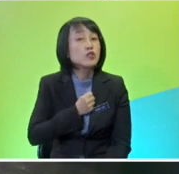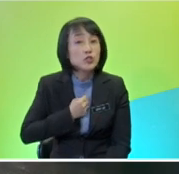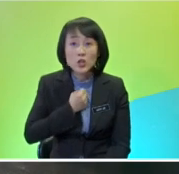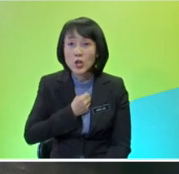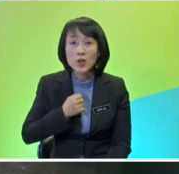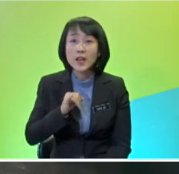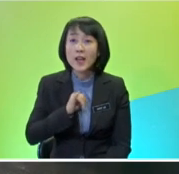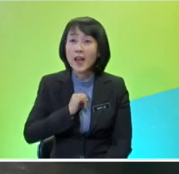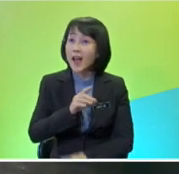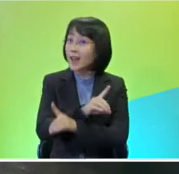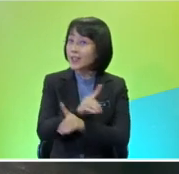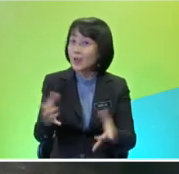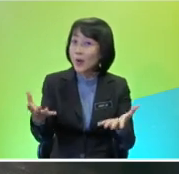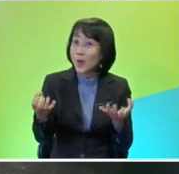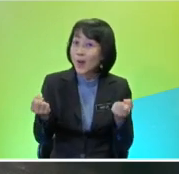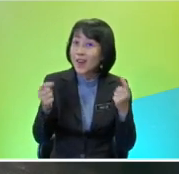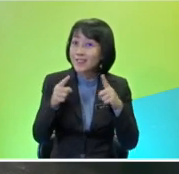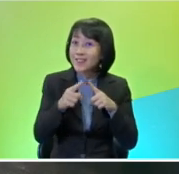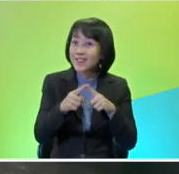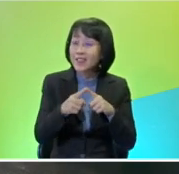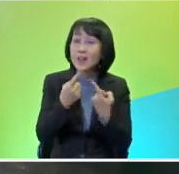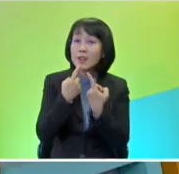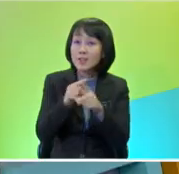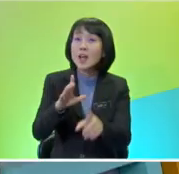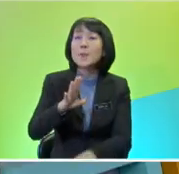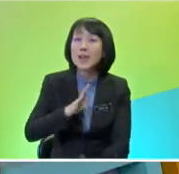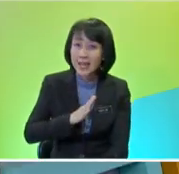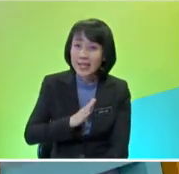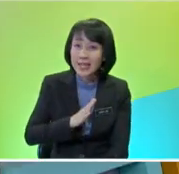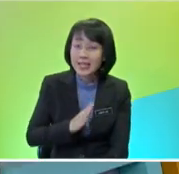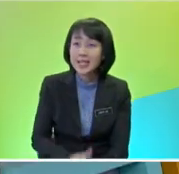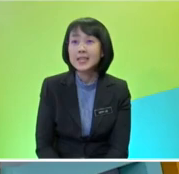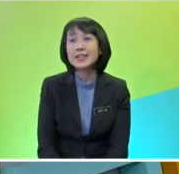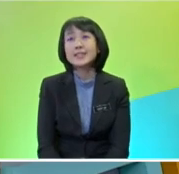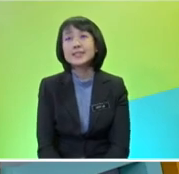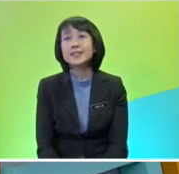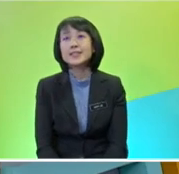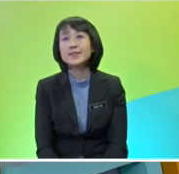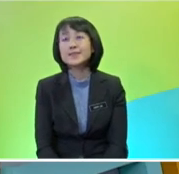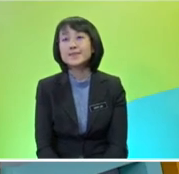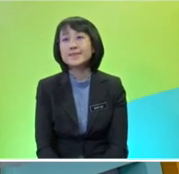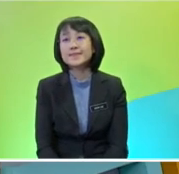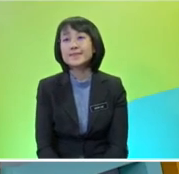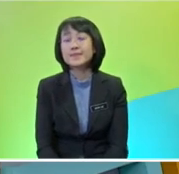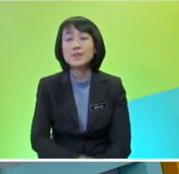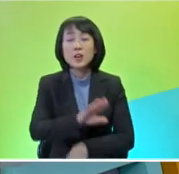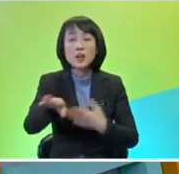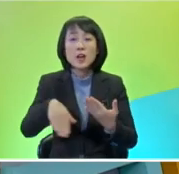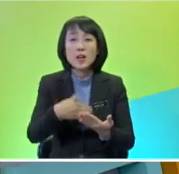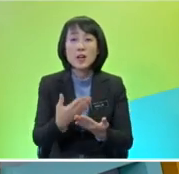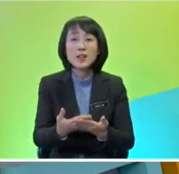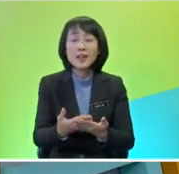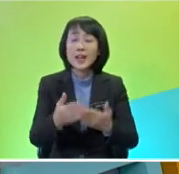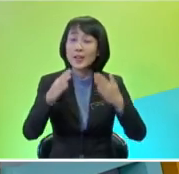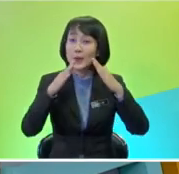don't want to. All right? Okay. Let's put a practice first. All right, Chris. Let's go. Okay, so everyone at home and so our friends in the Google